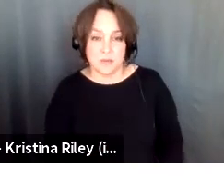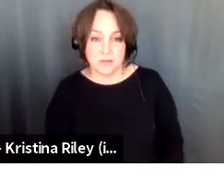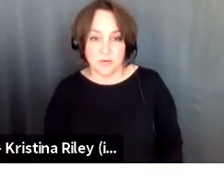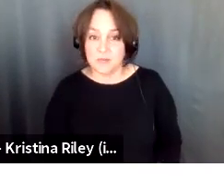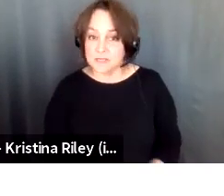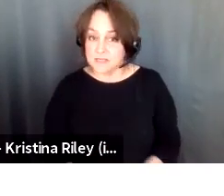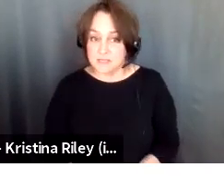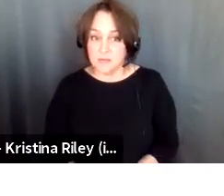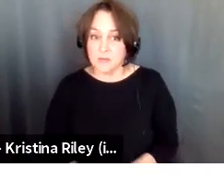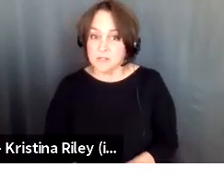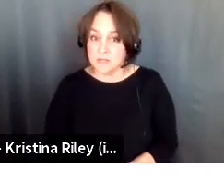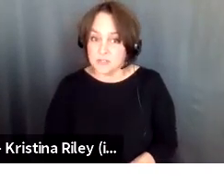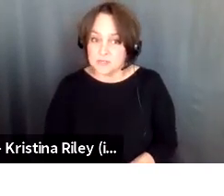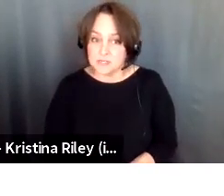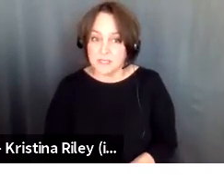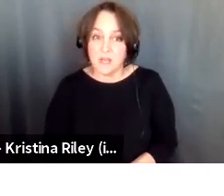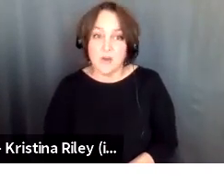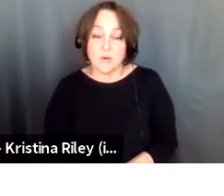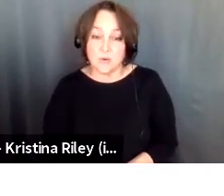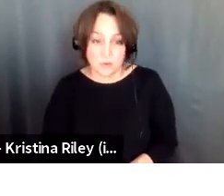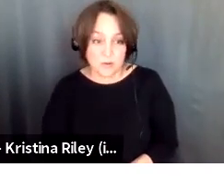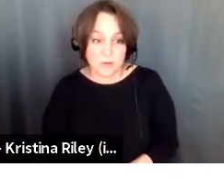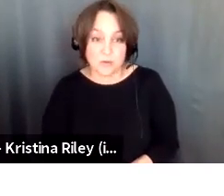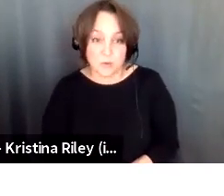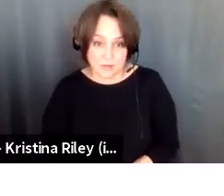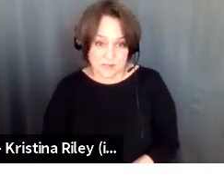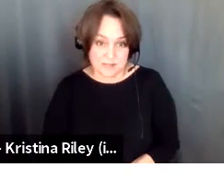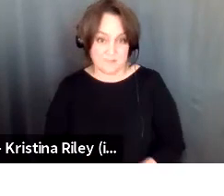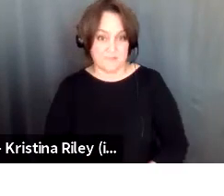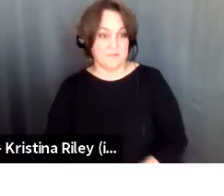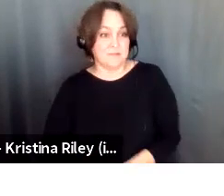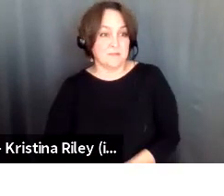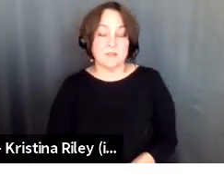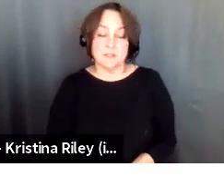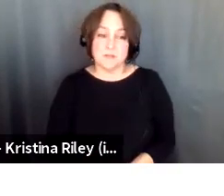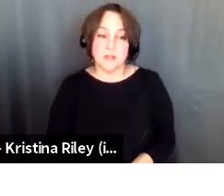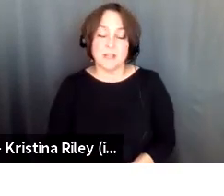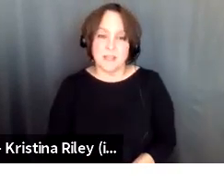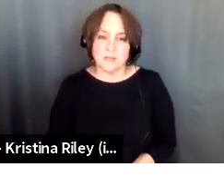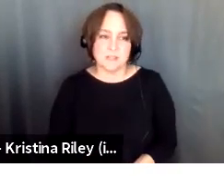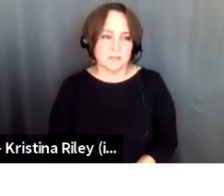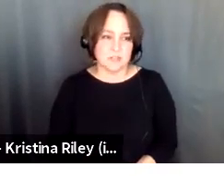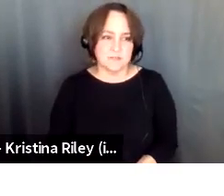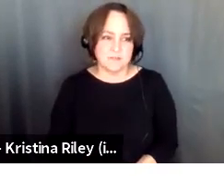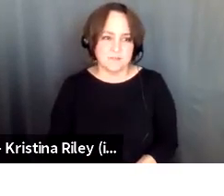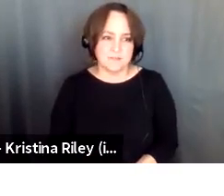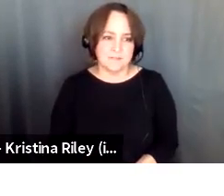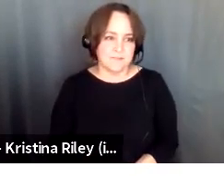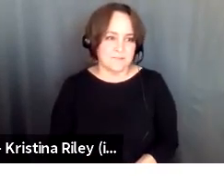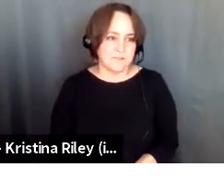would thump on the floor because at the time there was no electricity or no doorbells. So this was a very clever